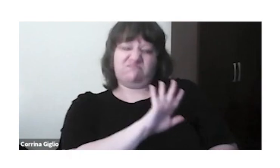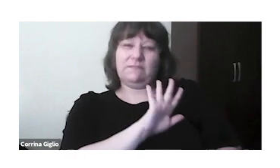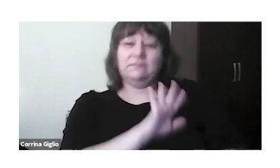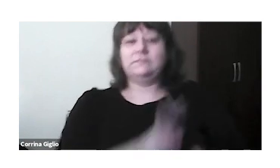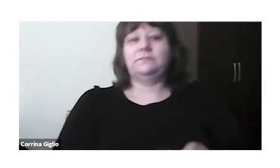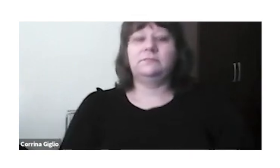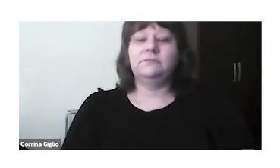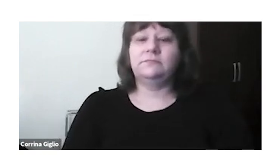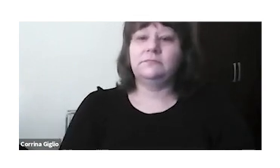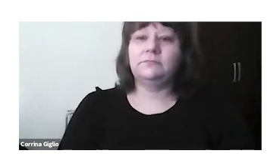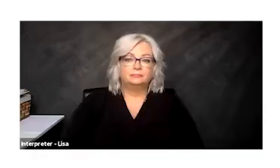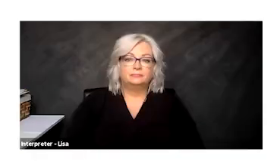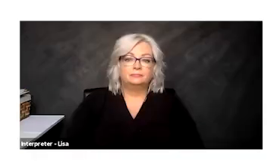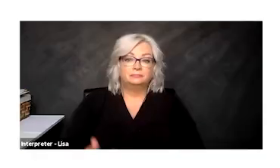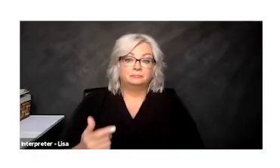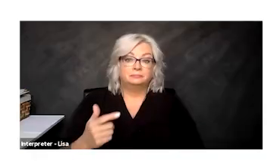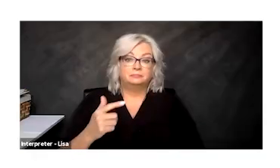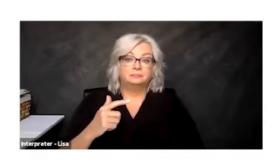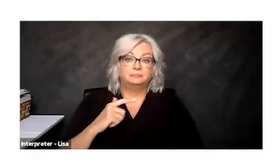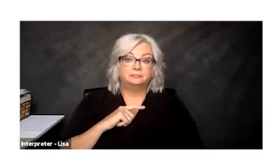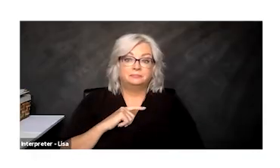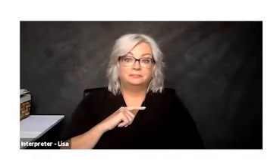All right, Truman, can you go to the next slide?